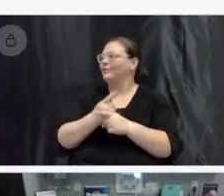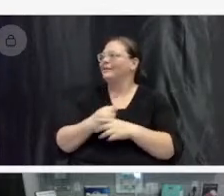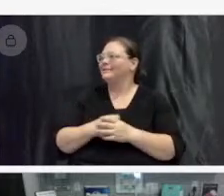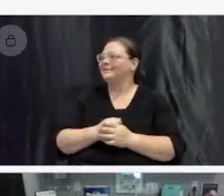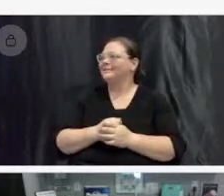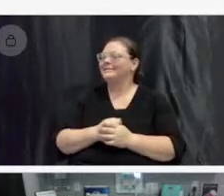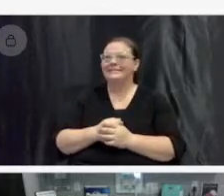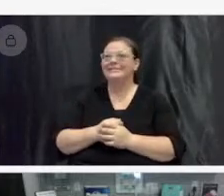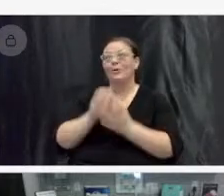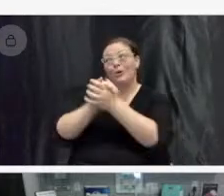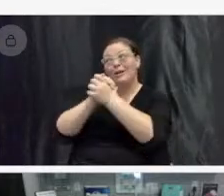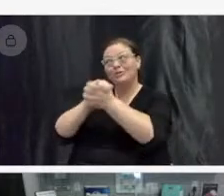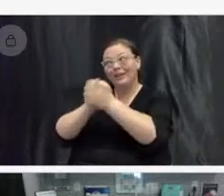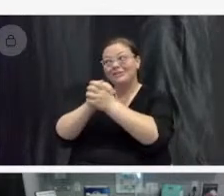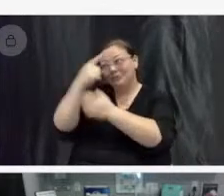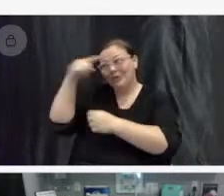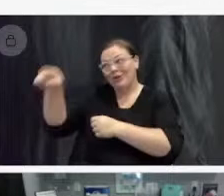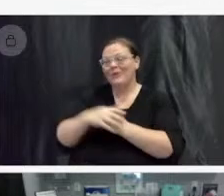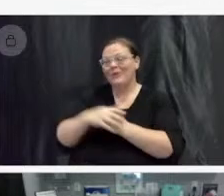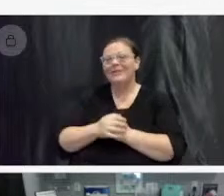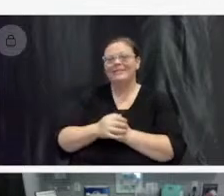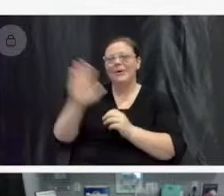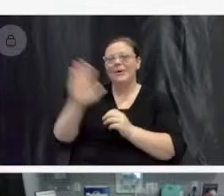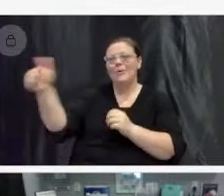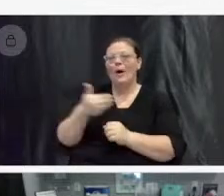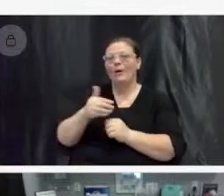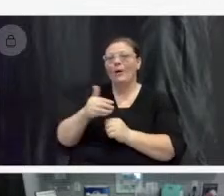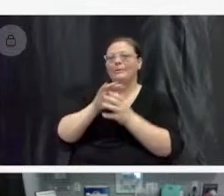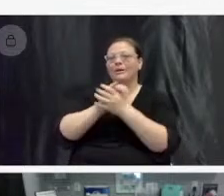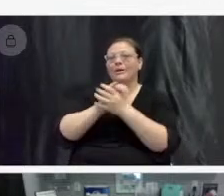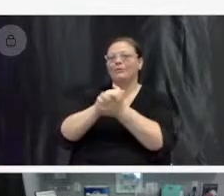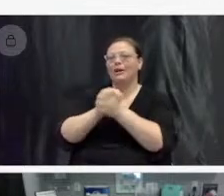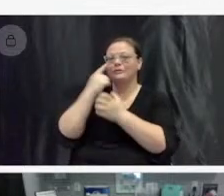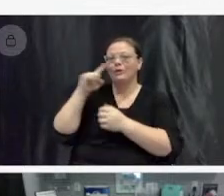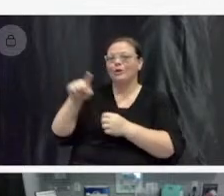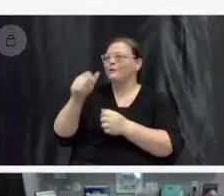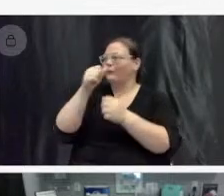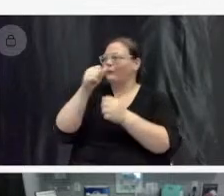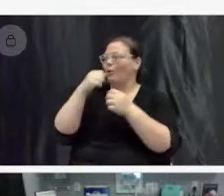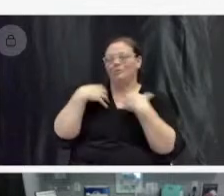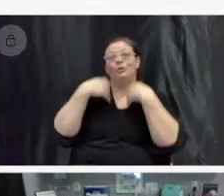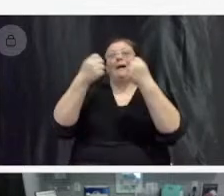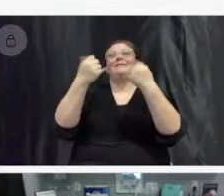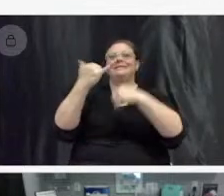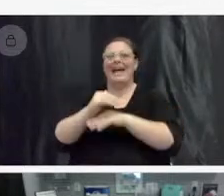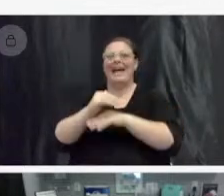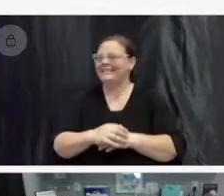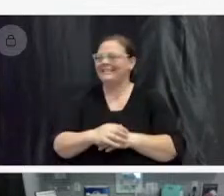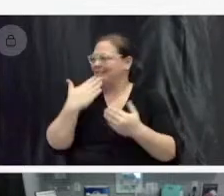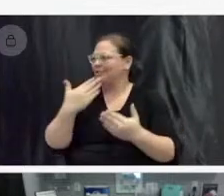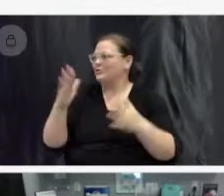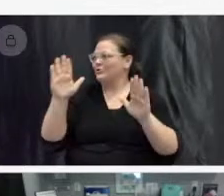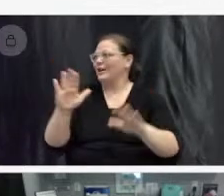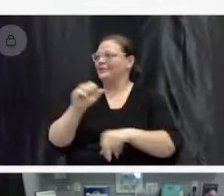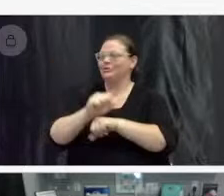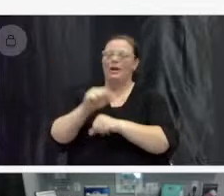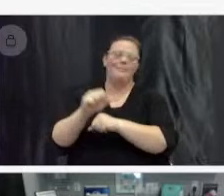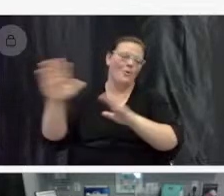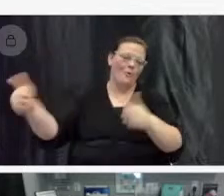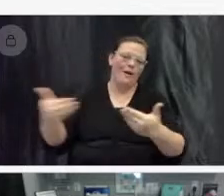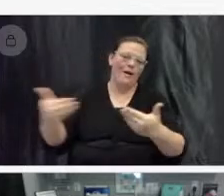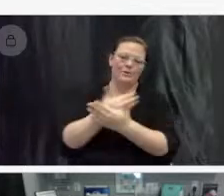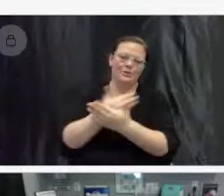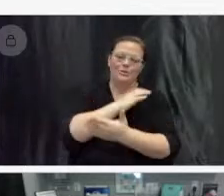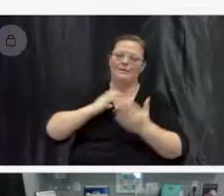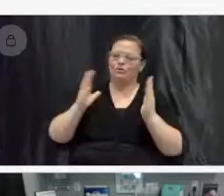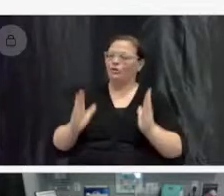That's what I was thinking. Congratulations. Welcome and congratulations to him for surviving. Hey, great, I'd like to great thank job. Welcome our new commissioner, Commissioner